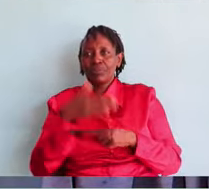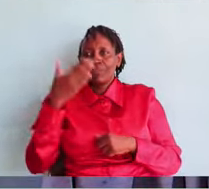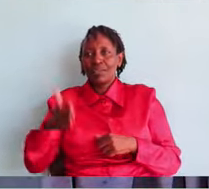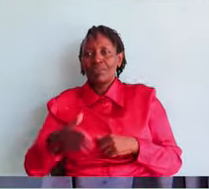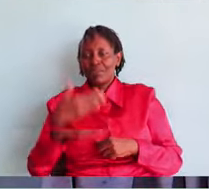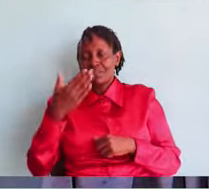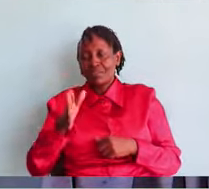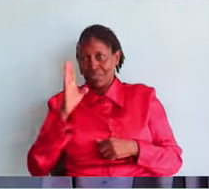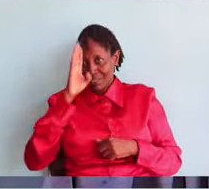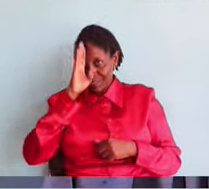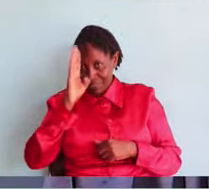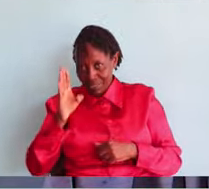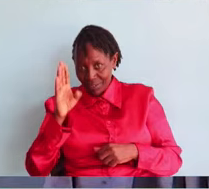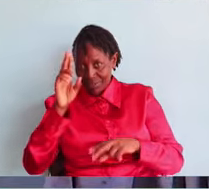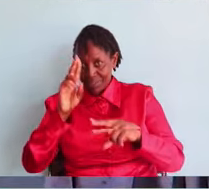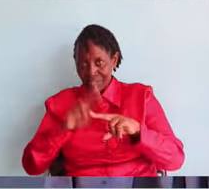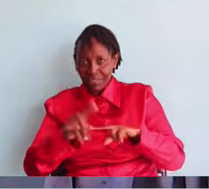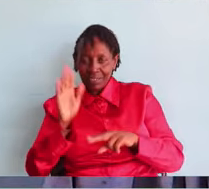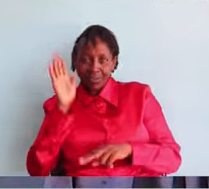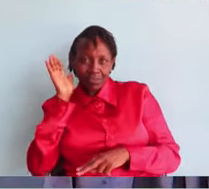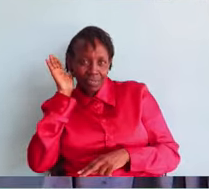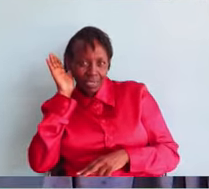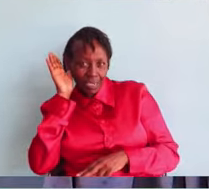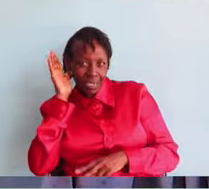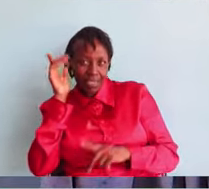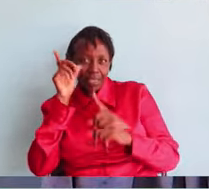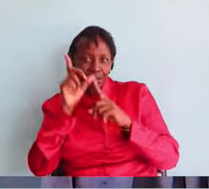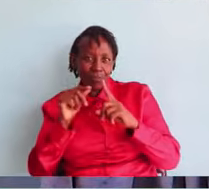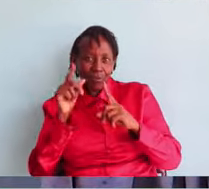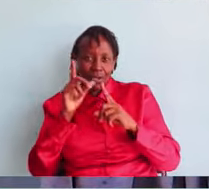Sunday we sit to hear your word. Lord,